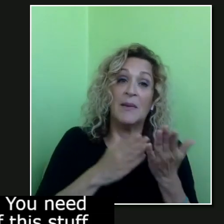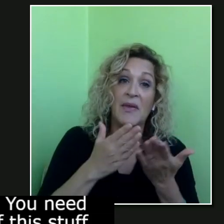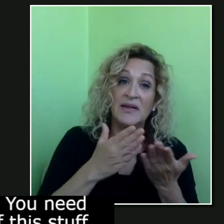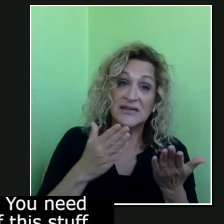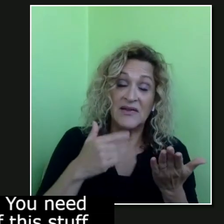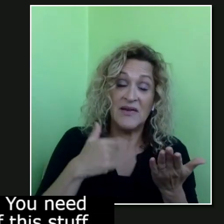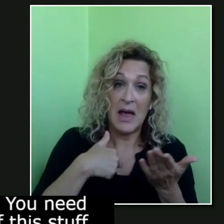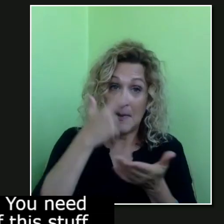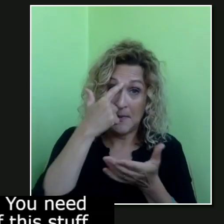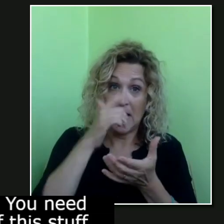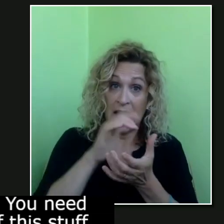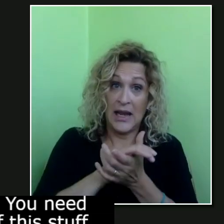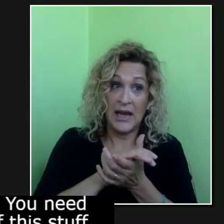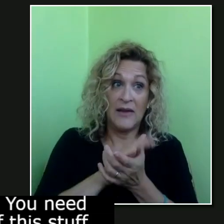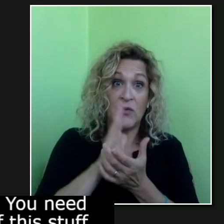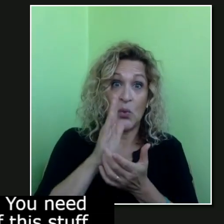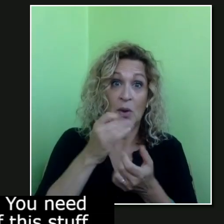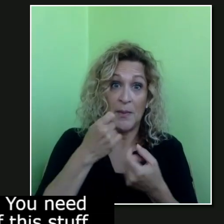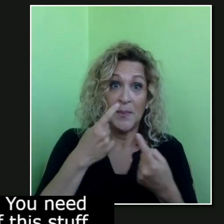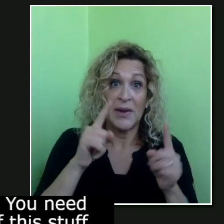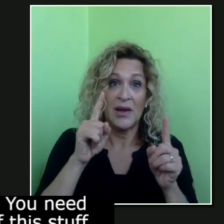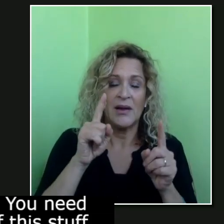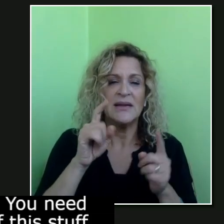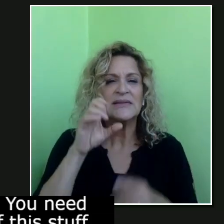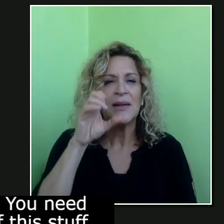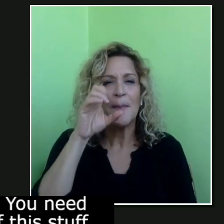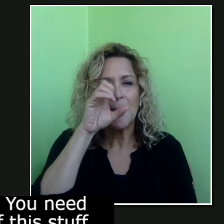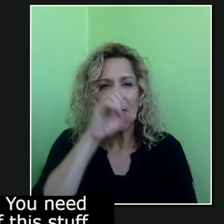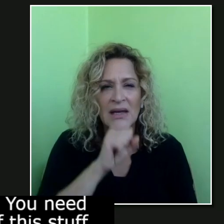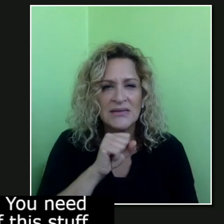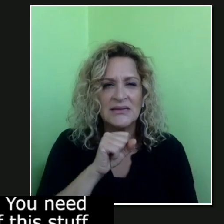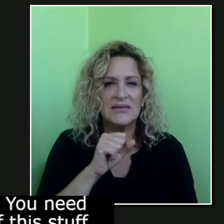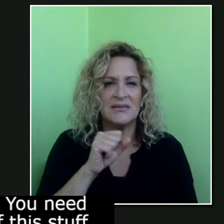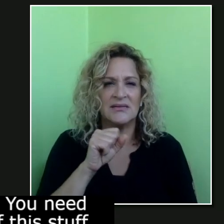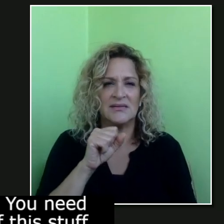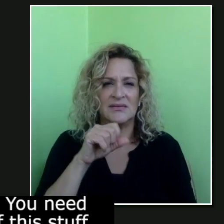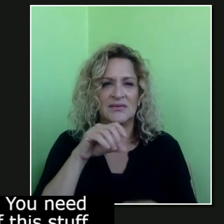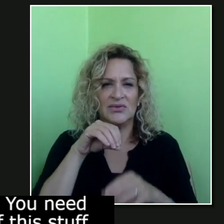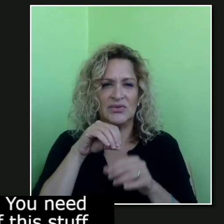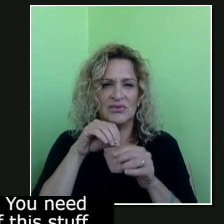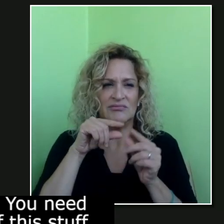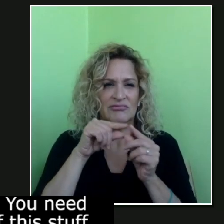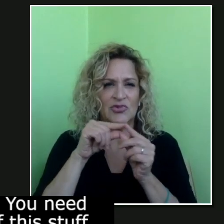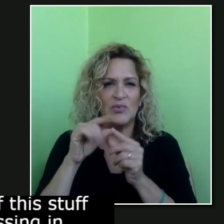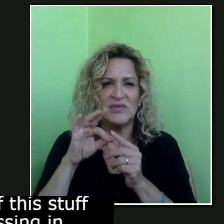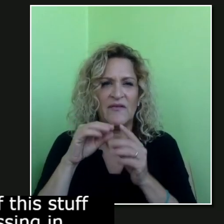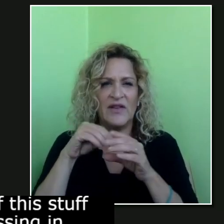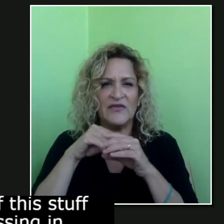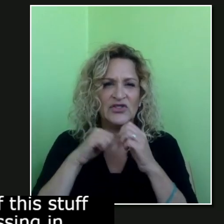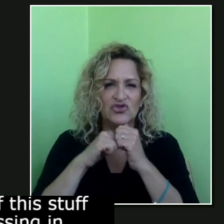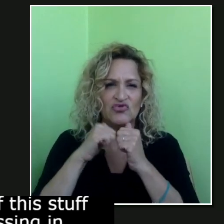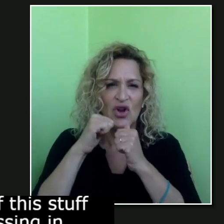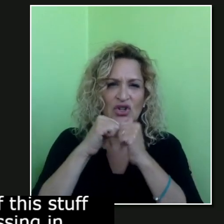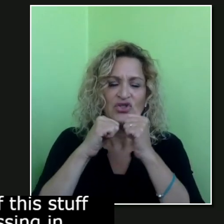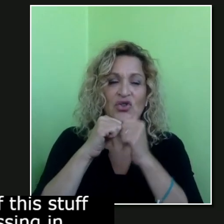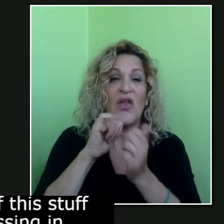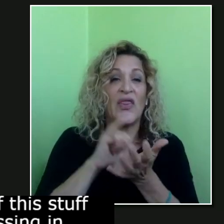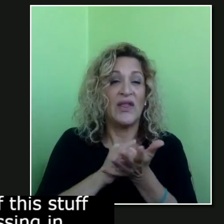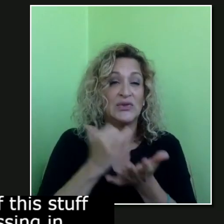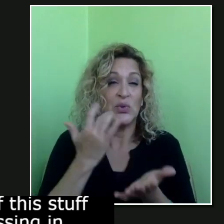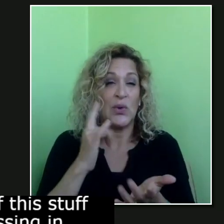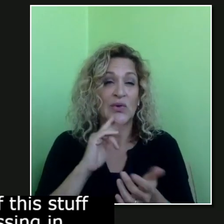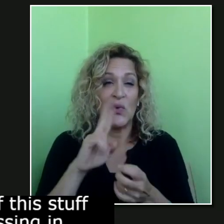actually missing in terms of infrastructure, and is the reason why we find it hard. There is so